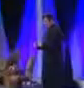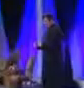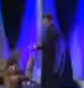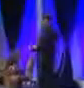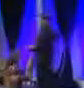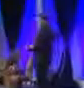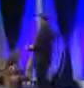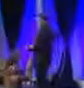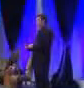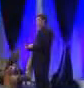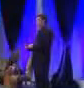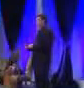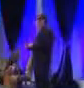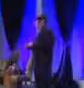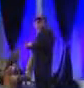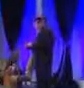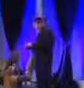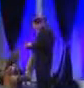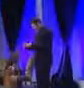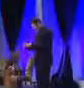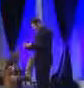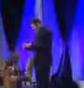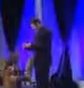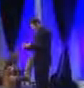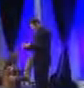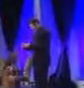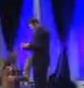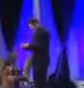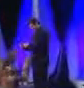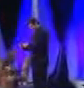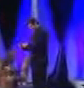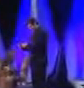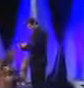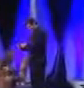So I've got to go to the Vatican again. Yes.